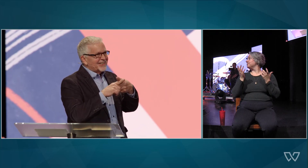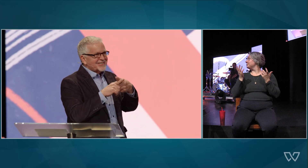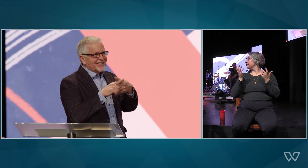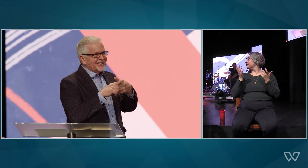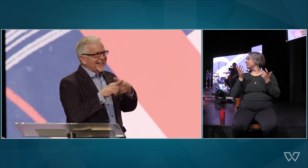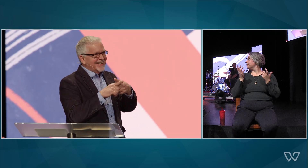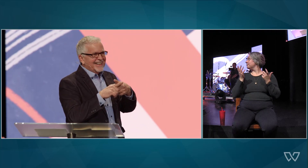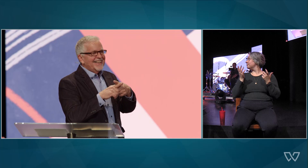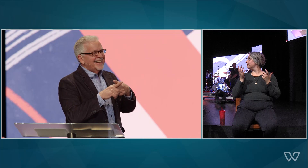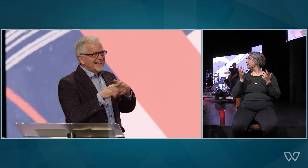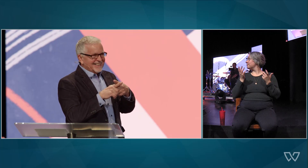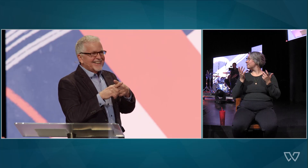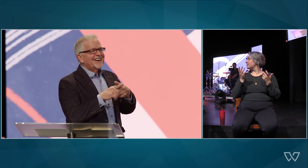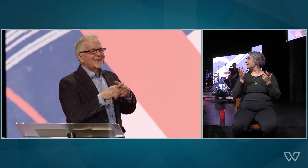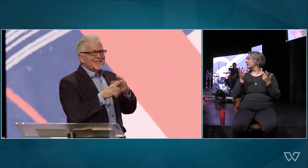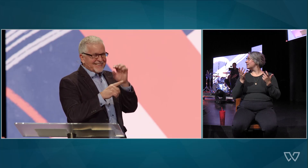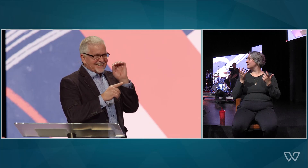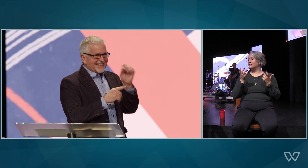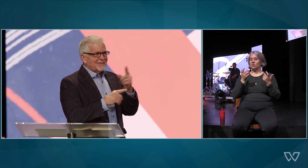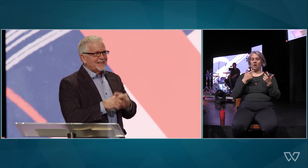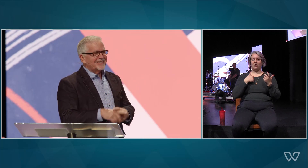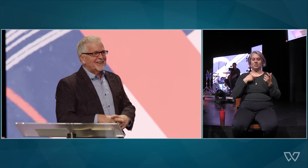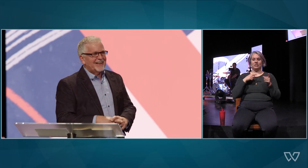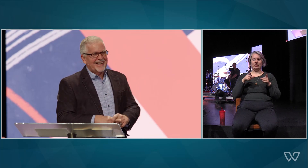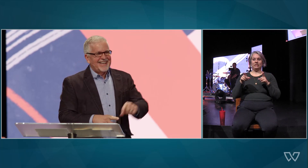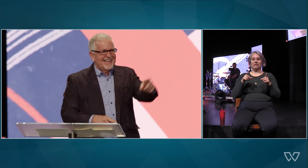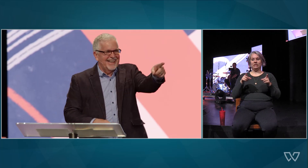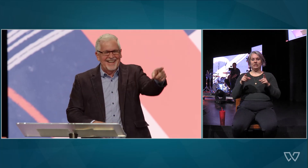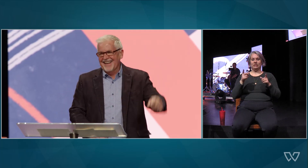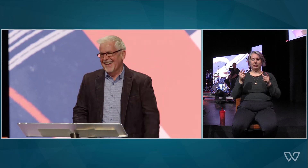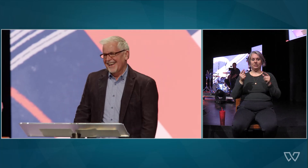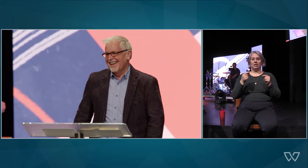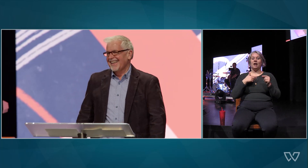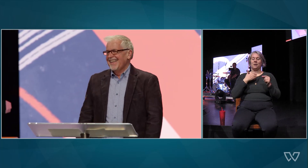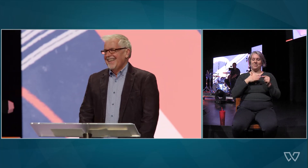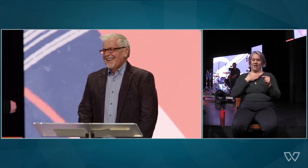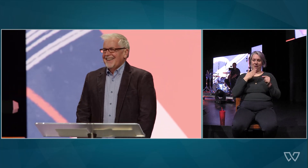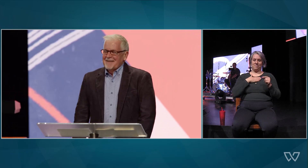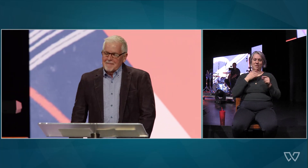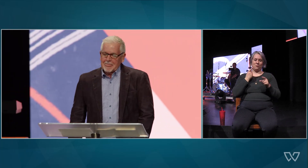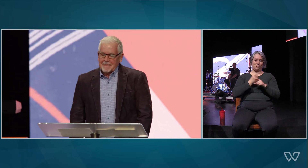were at a crossroad. Oh. Glad we went the right way.